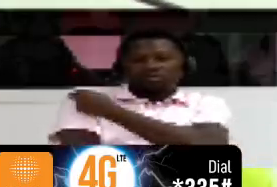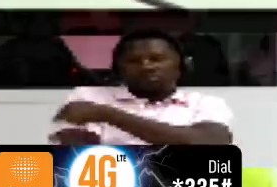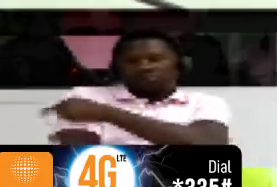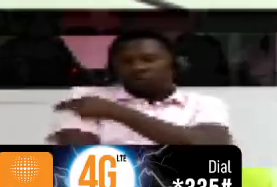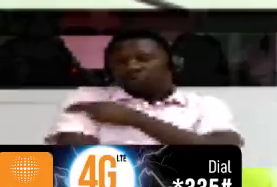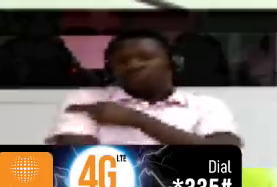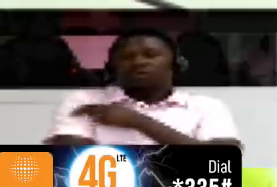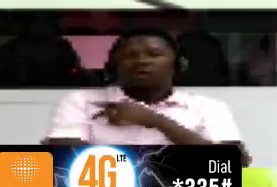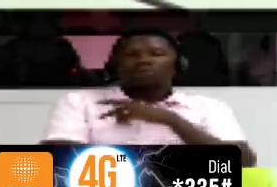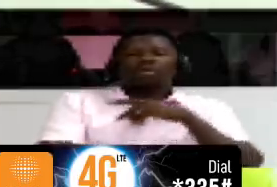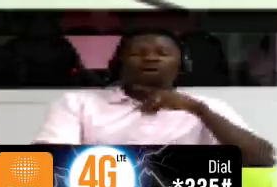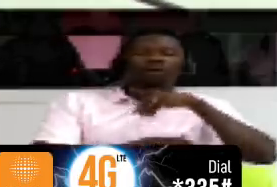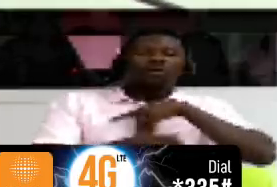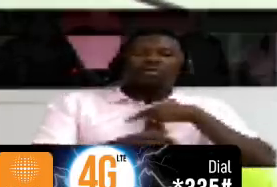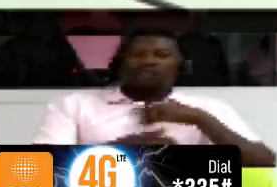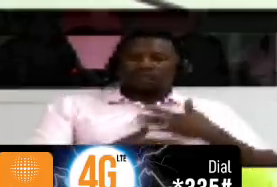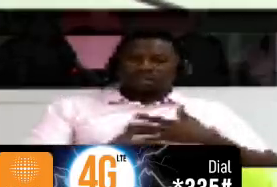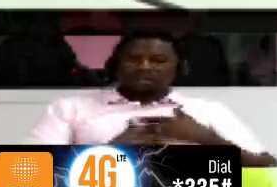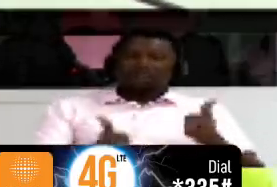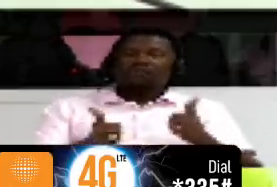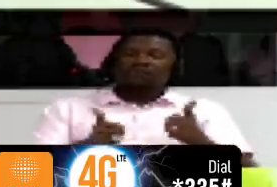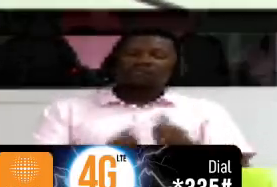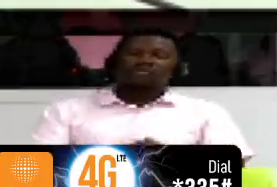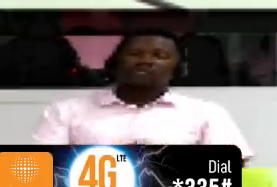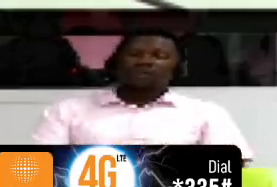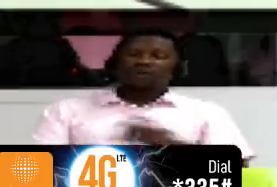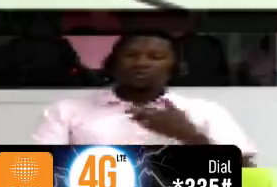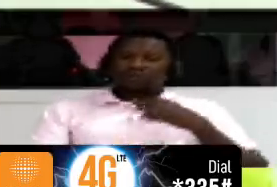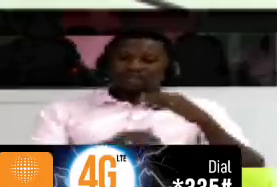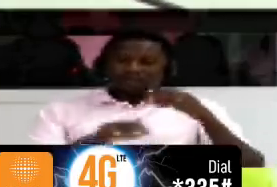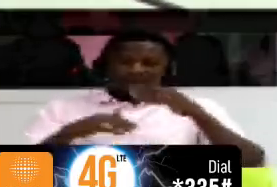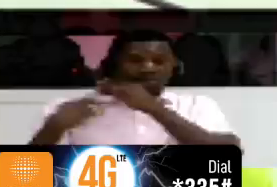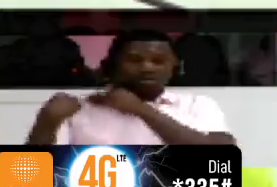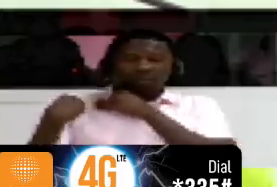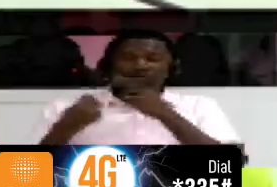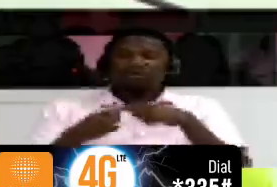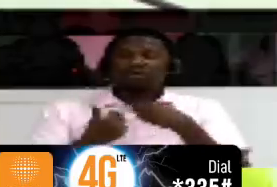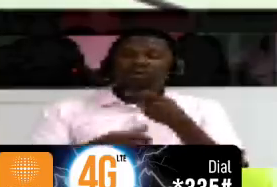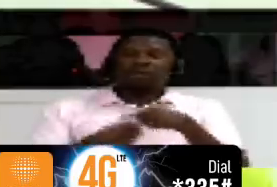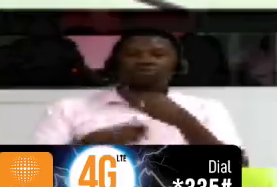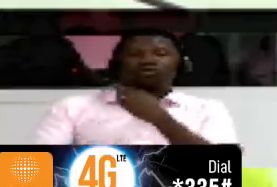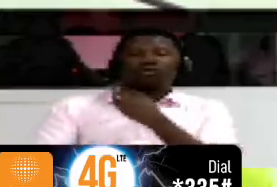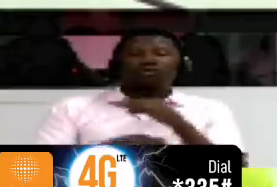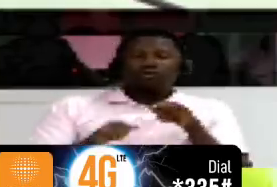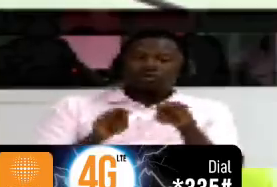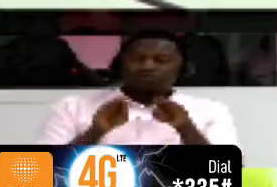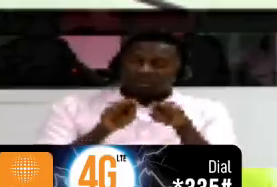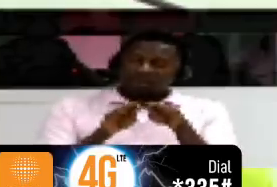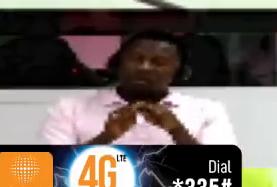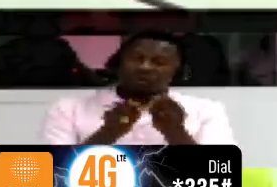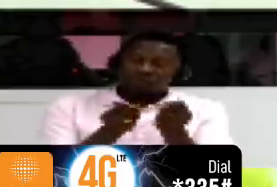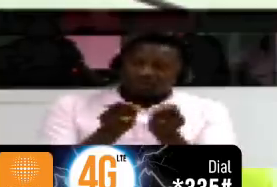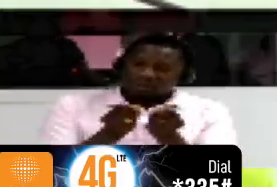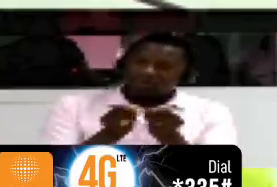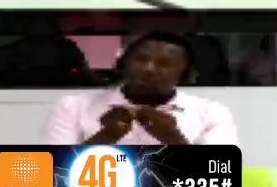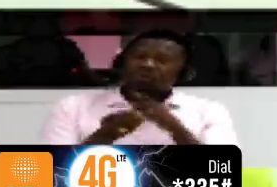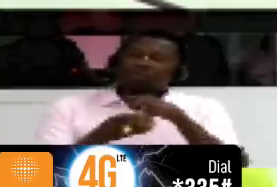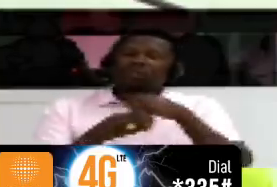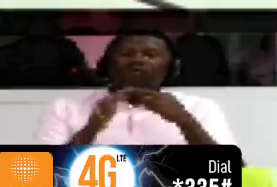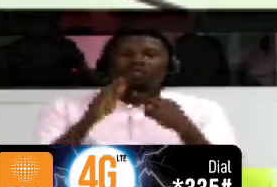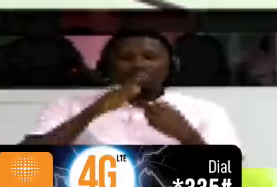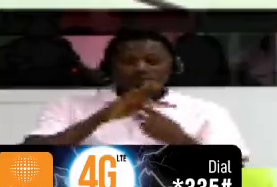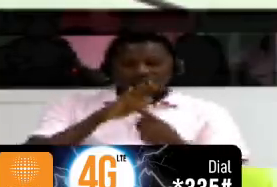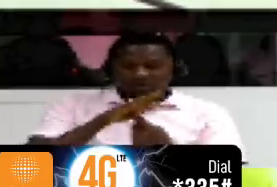a sub-union to take care of or to take charge of the affairs of students within the Brikama campus was necessary, and then there was a